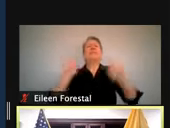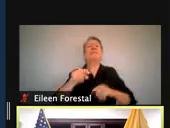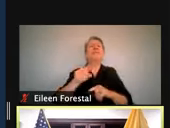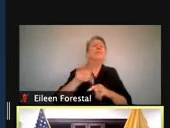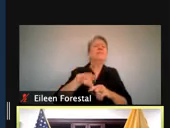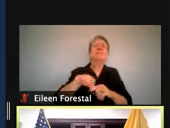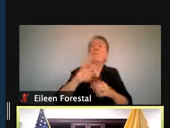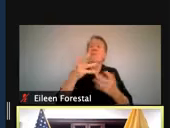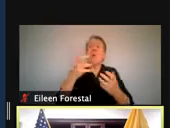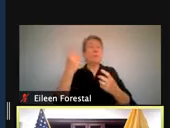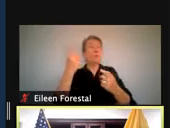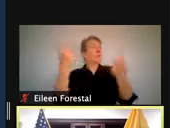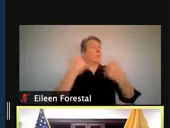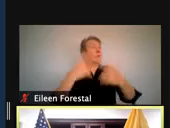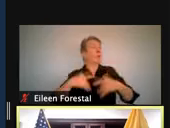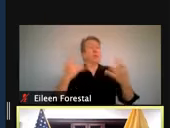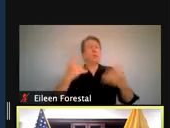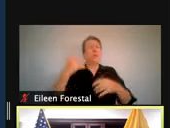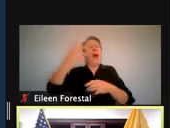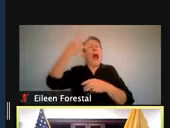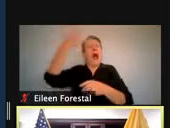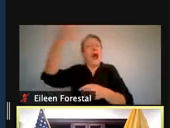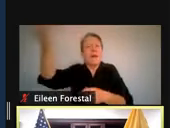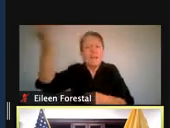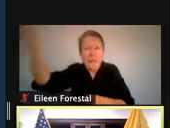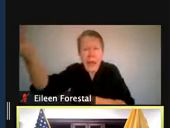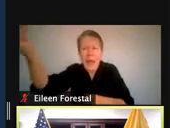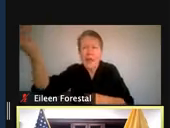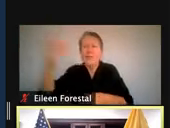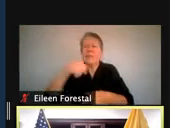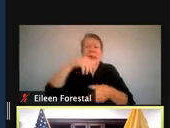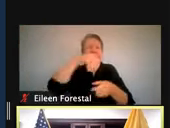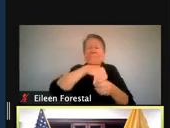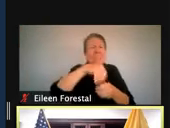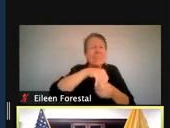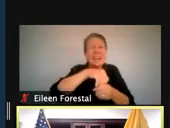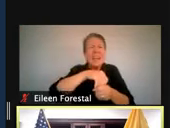weeks ago, but it is available to everyone. Please go to